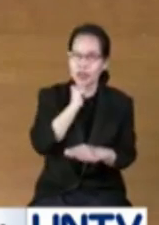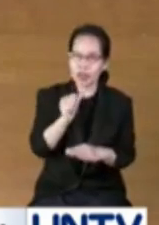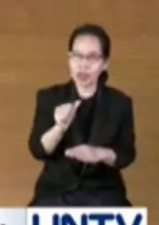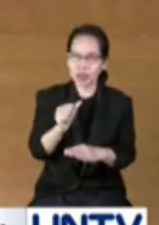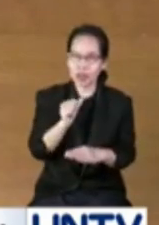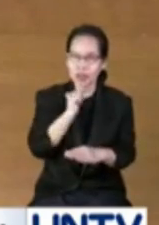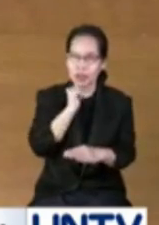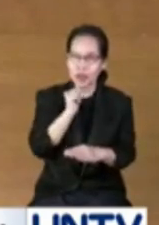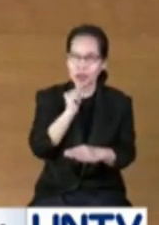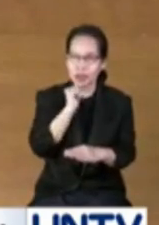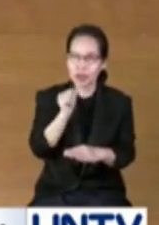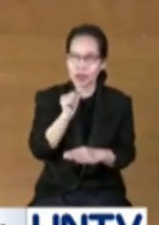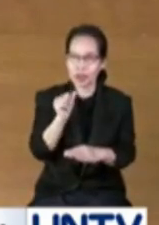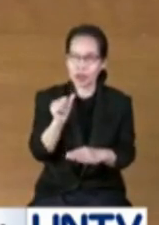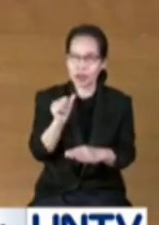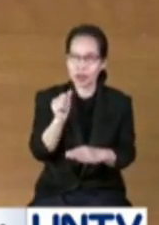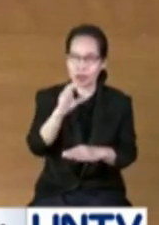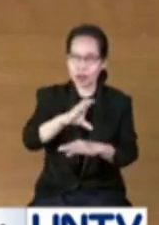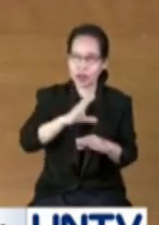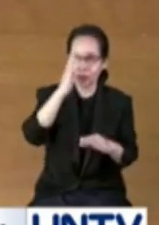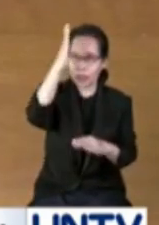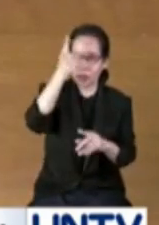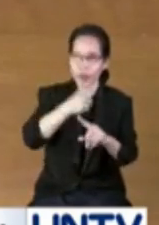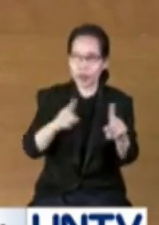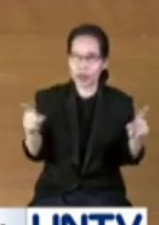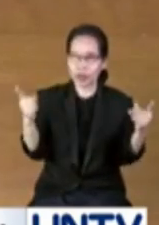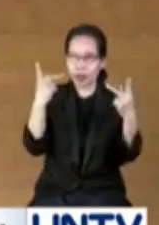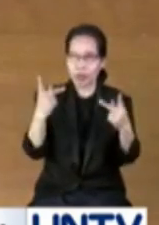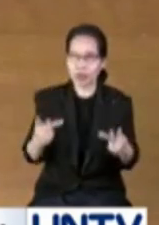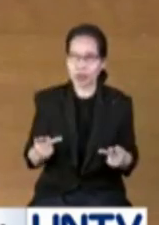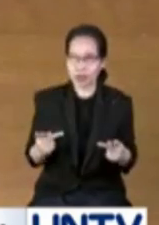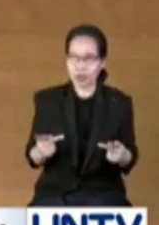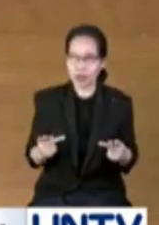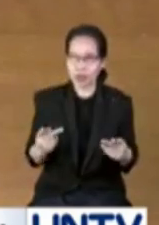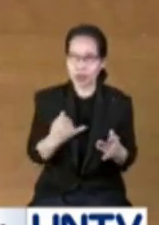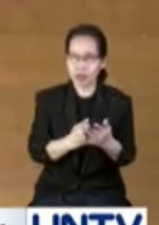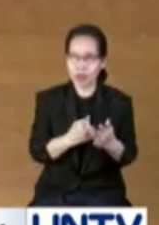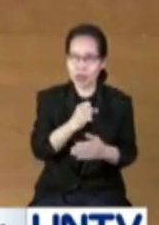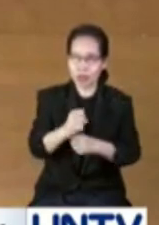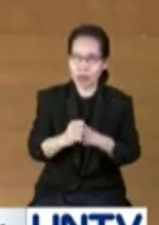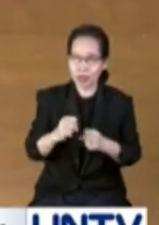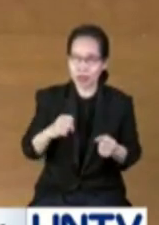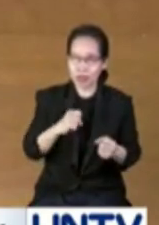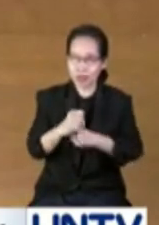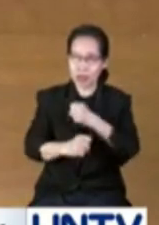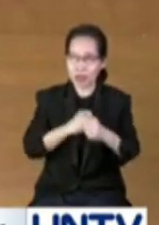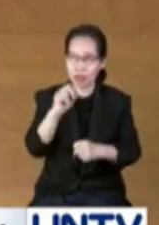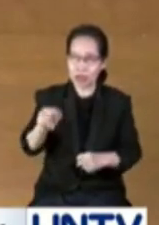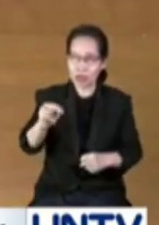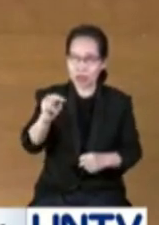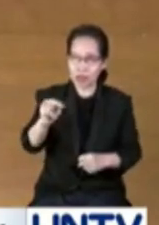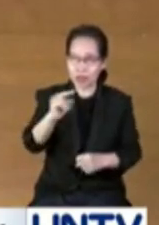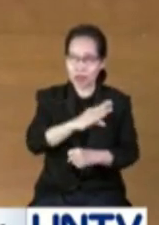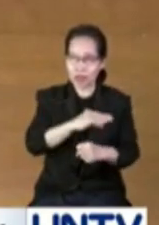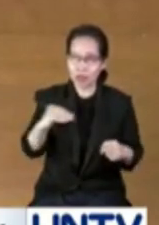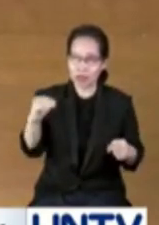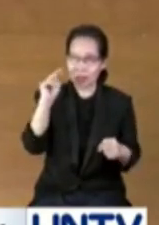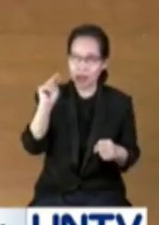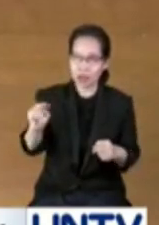not the call of the future, but of the present. It is here, it is needed, and it is needed